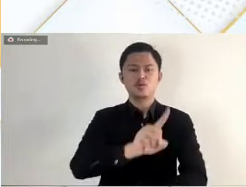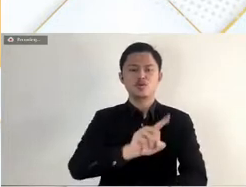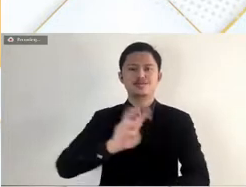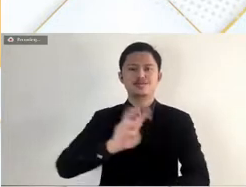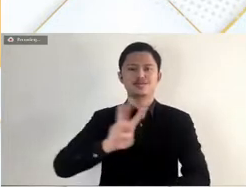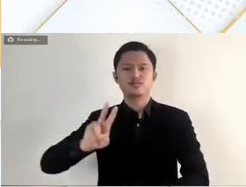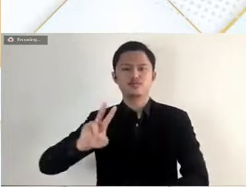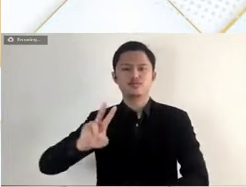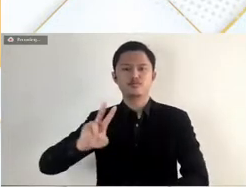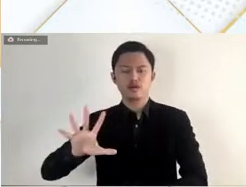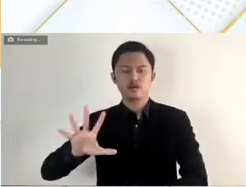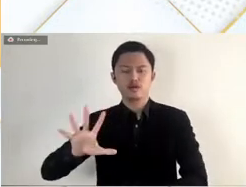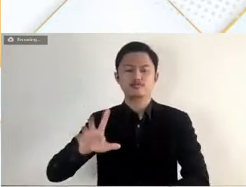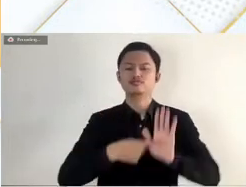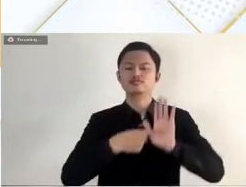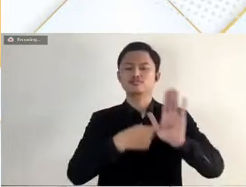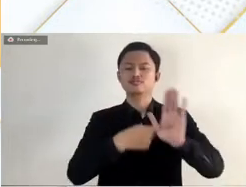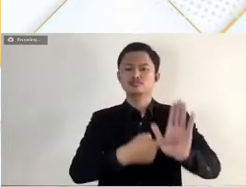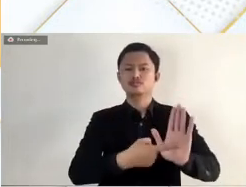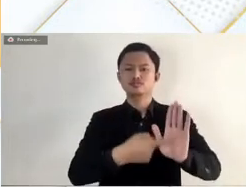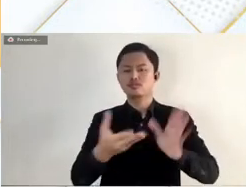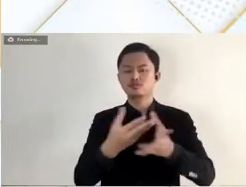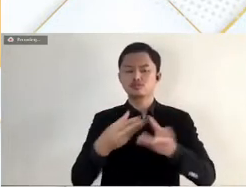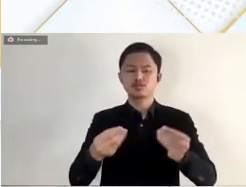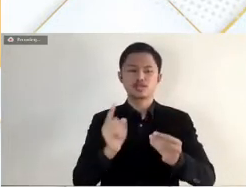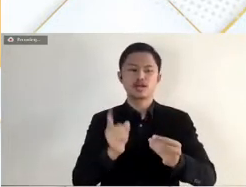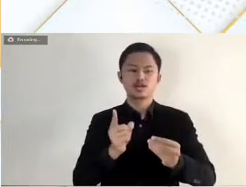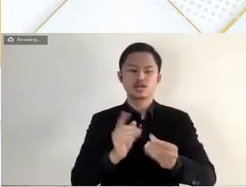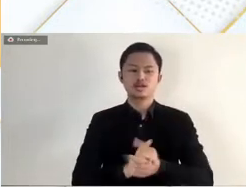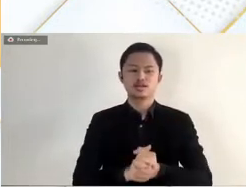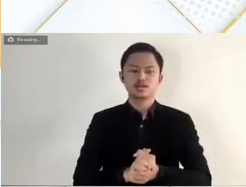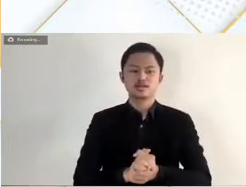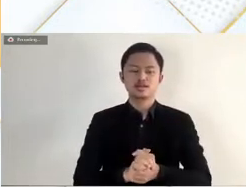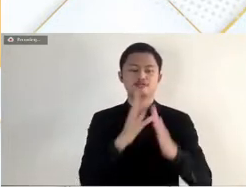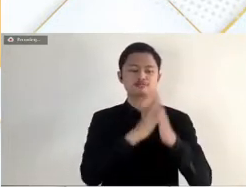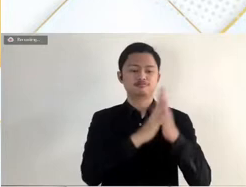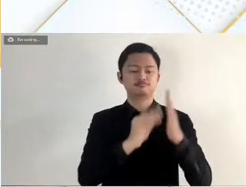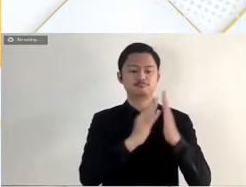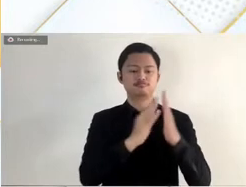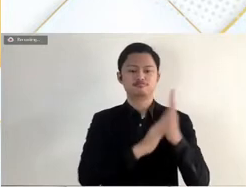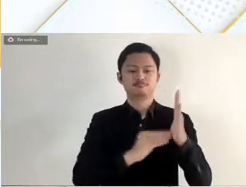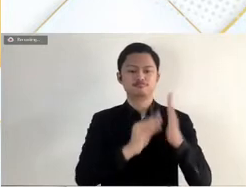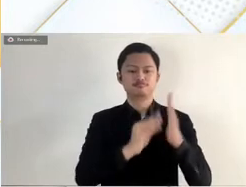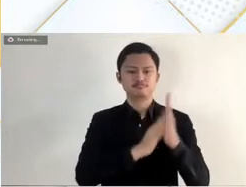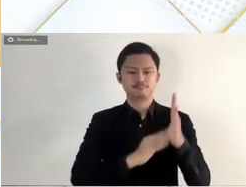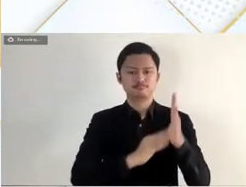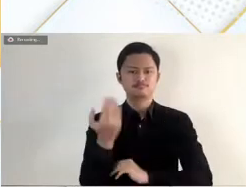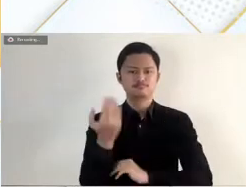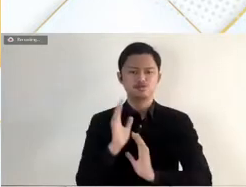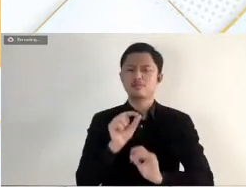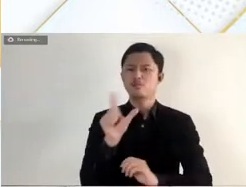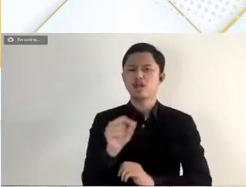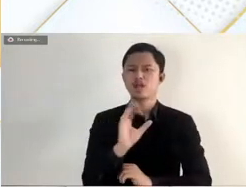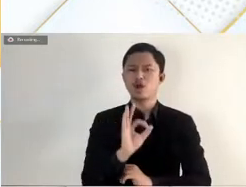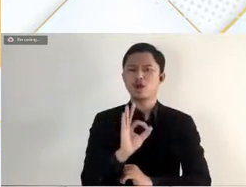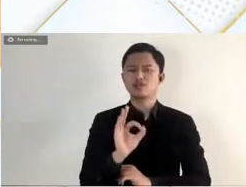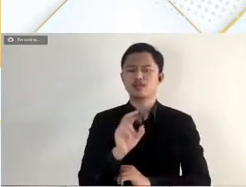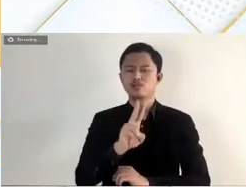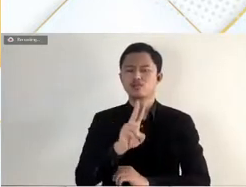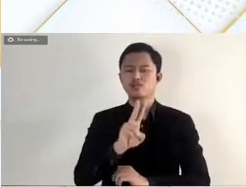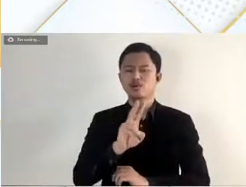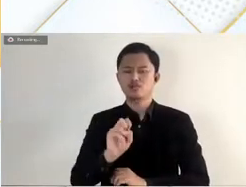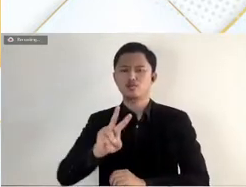I'm sure some of you are aware of this resolution. This was adopted on 31st of October, year